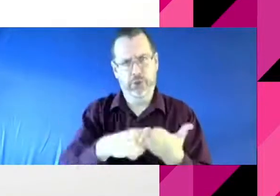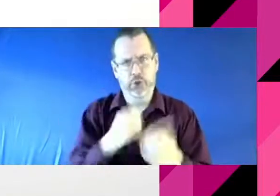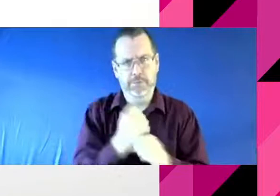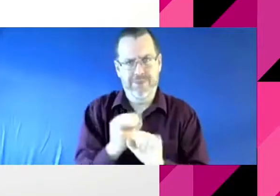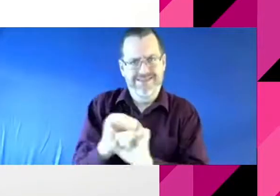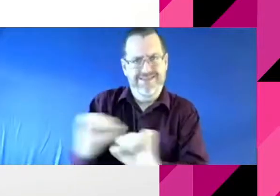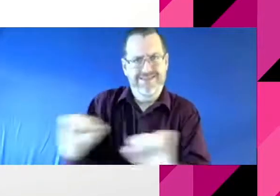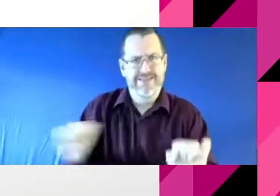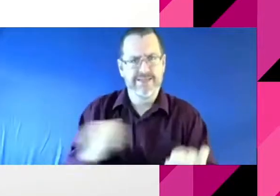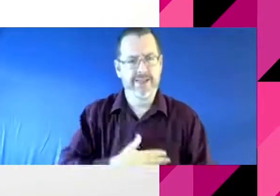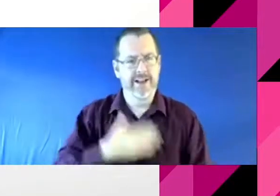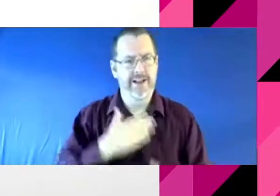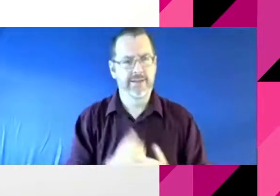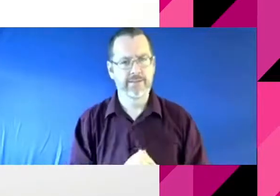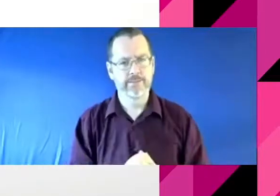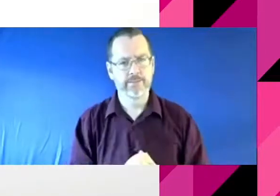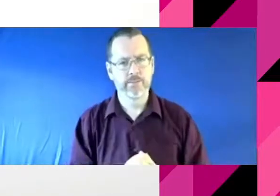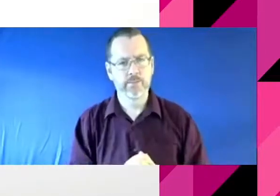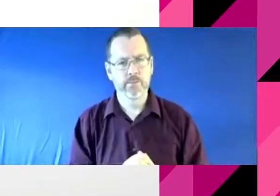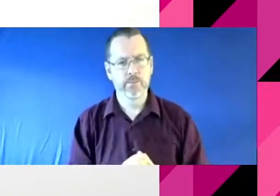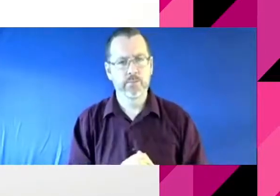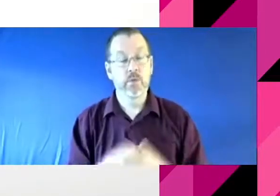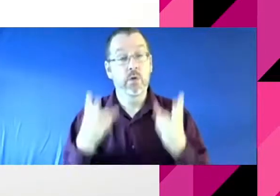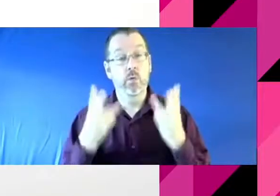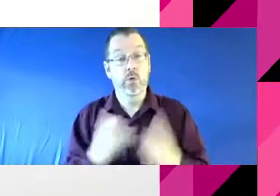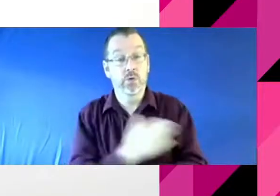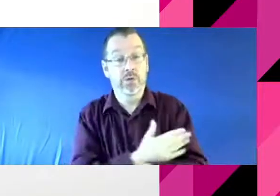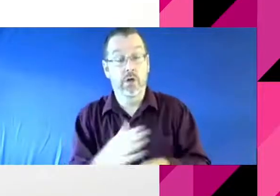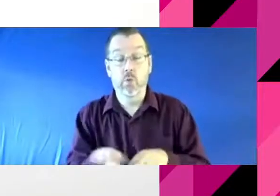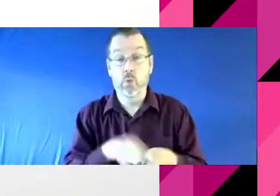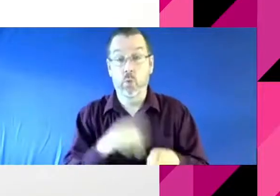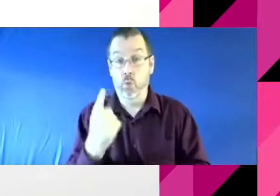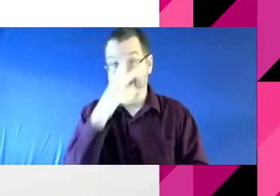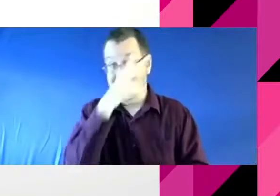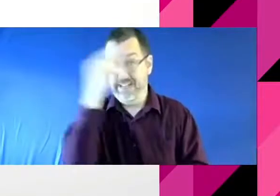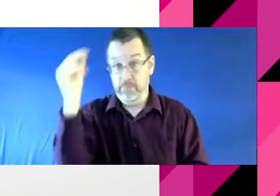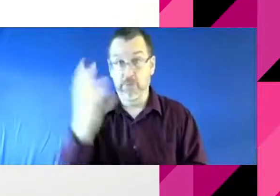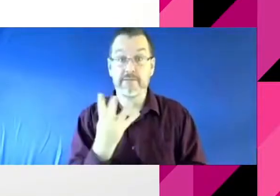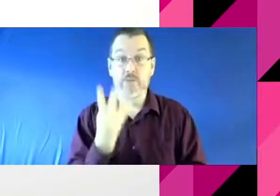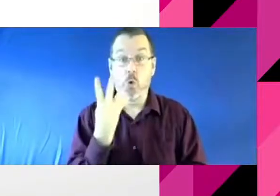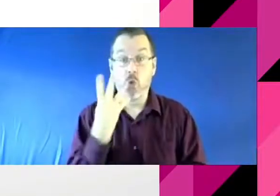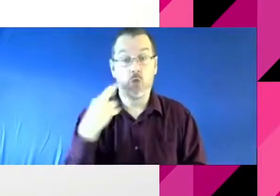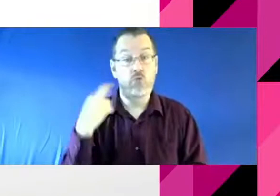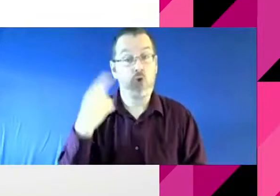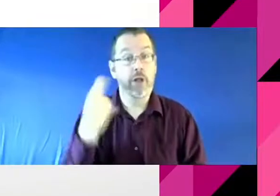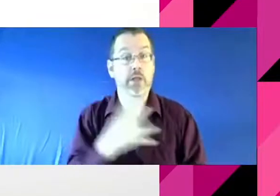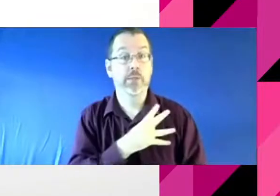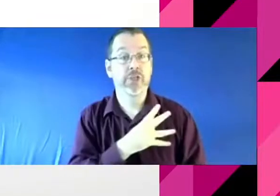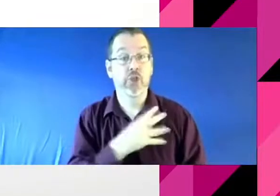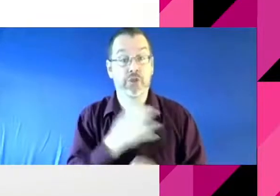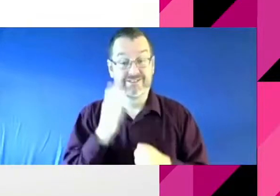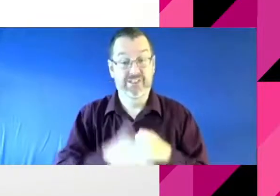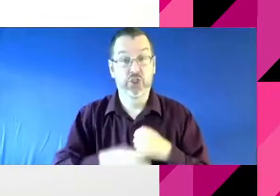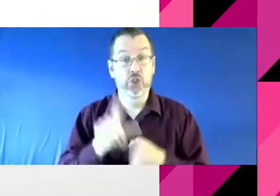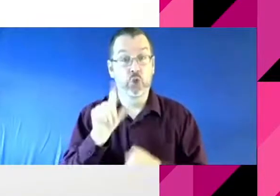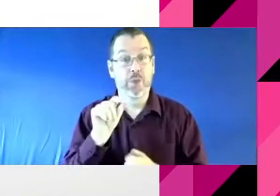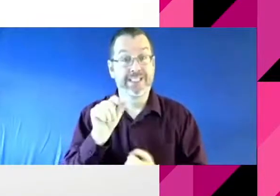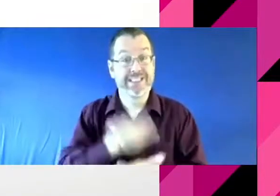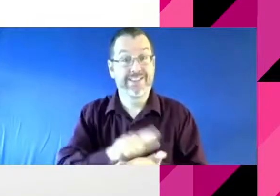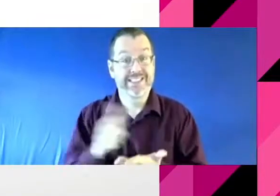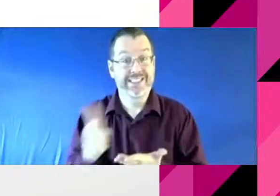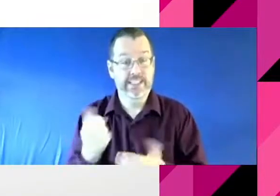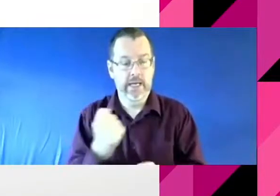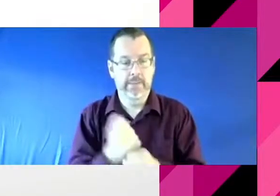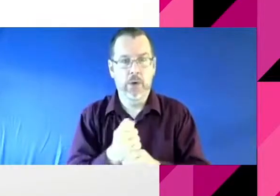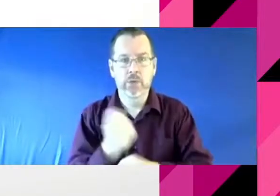morning with a brief case study from a fourth Royal Commission, which concluded in 2017 and concerned the detention and protection